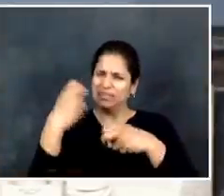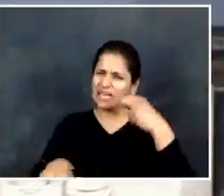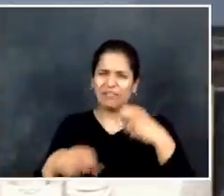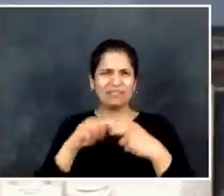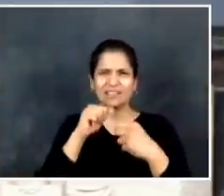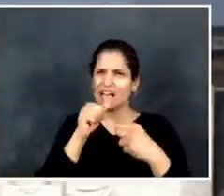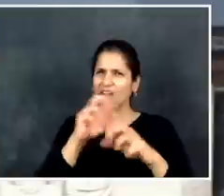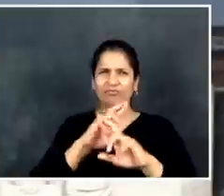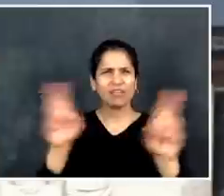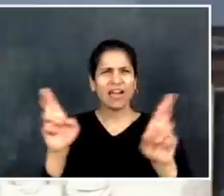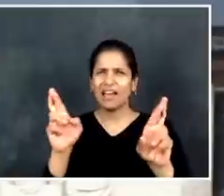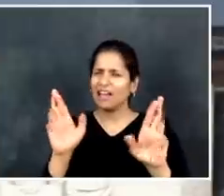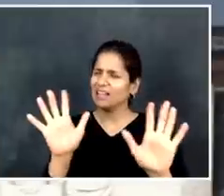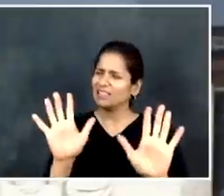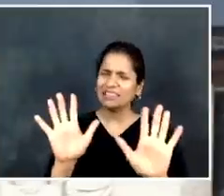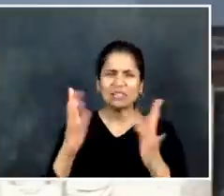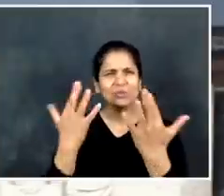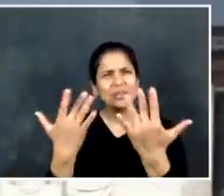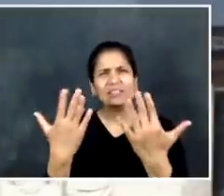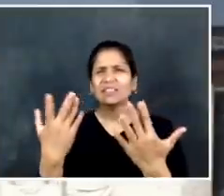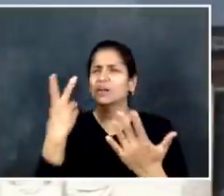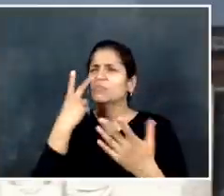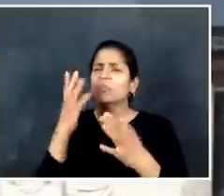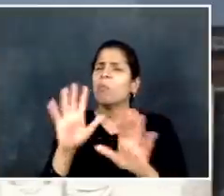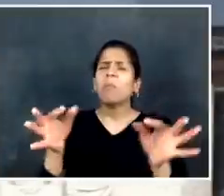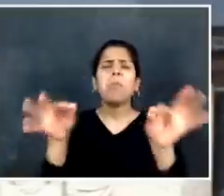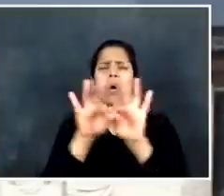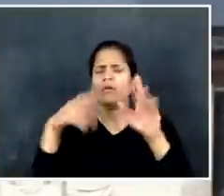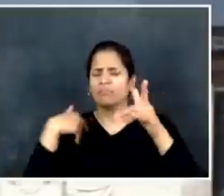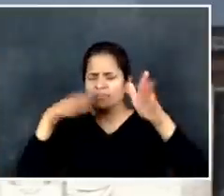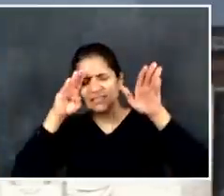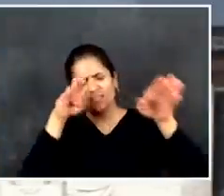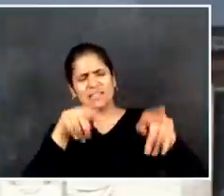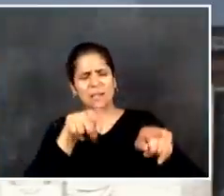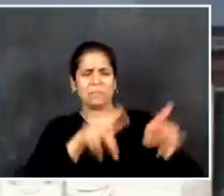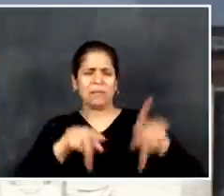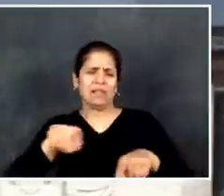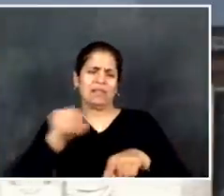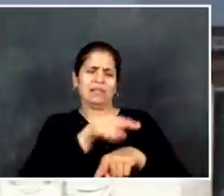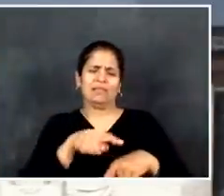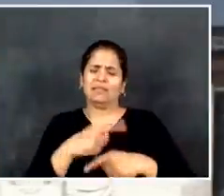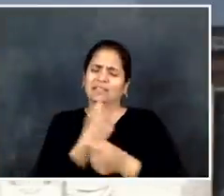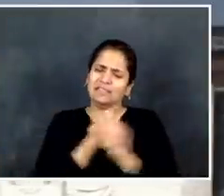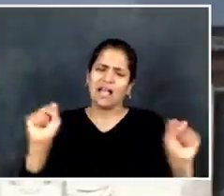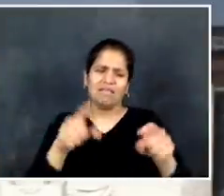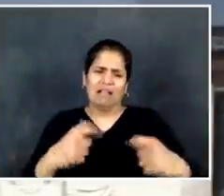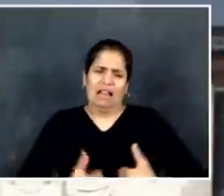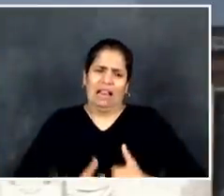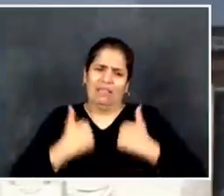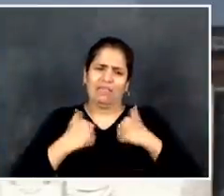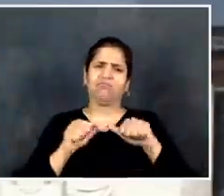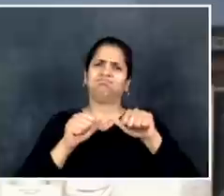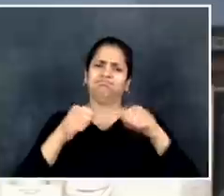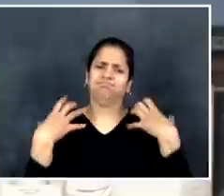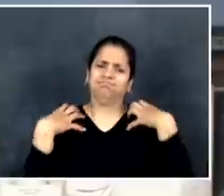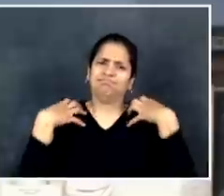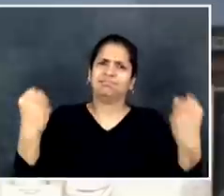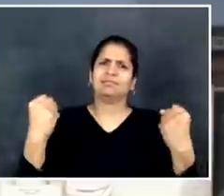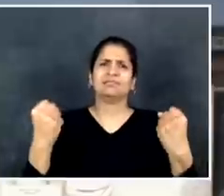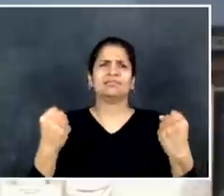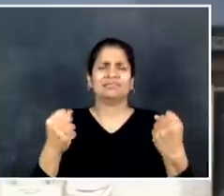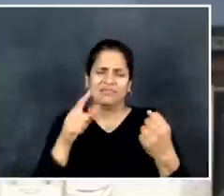out. Hard to see right now, but you know, Andrew, we're going to be looking at our indicators every single day to see where we're